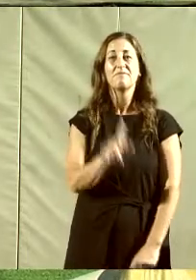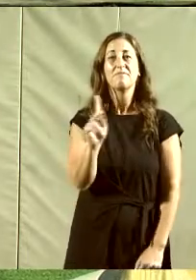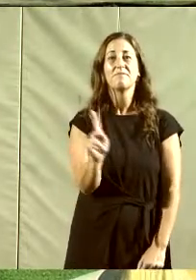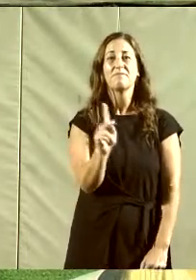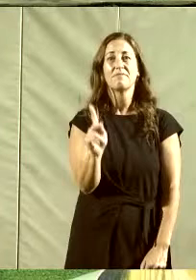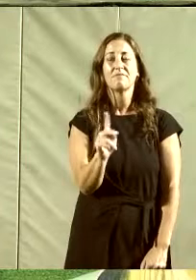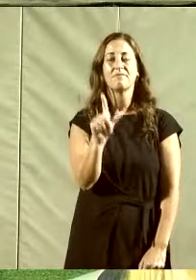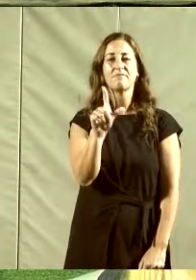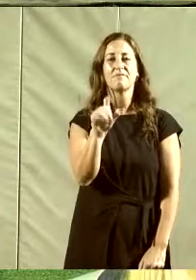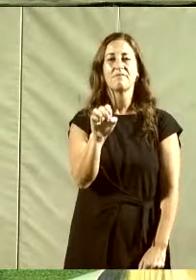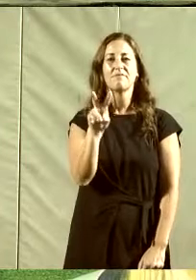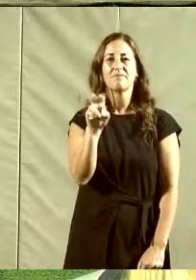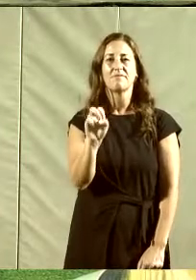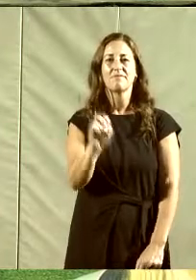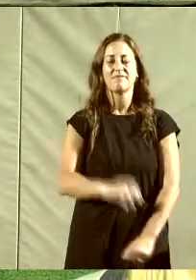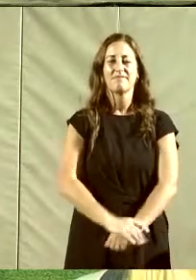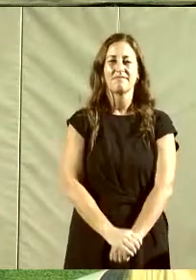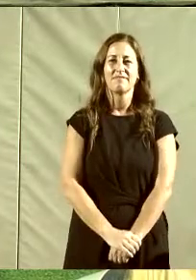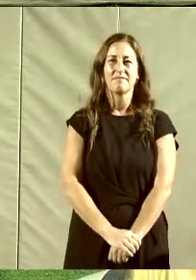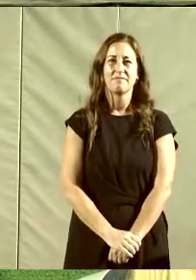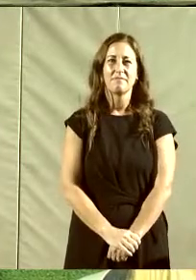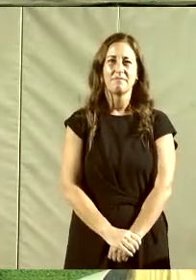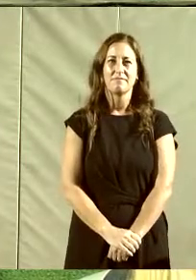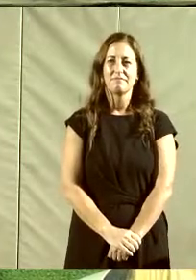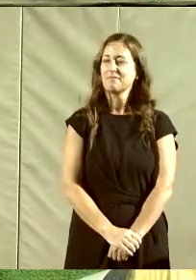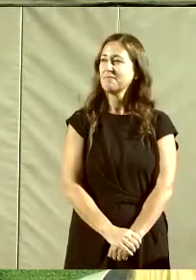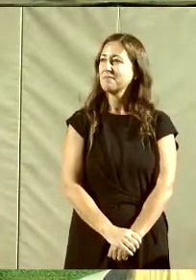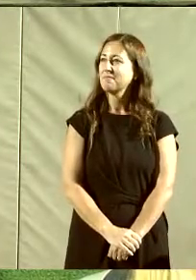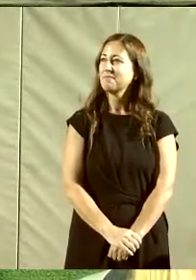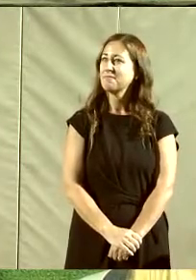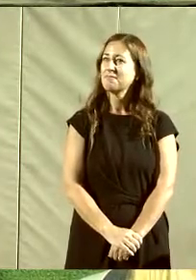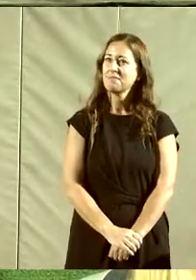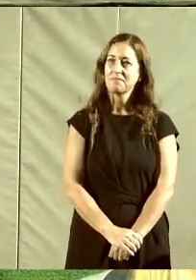Caitlin Nicole Love.